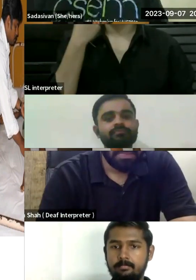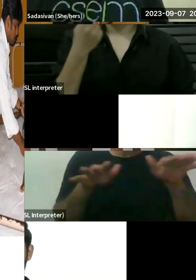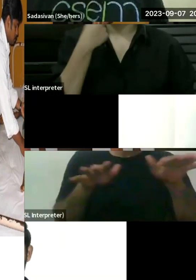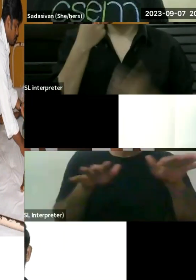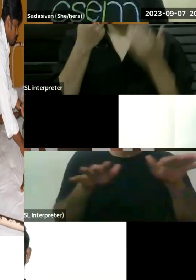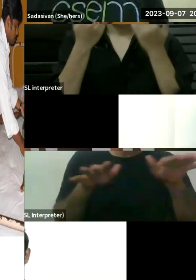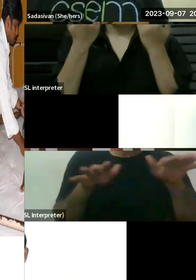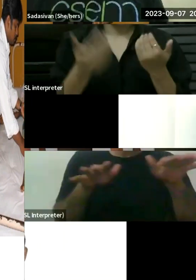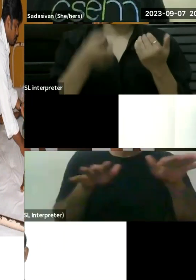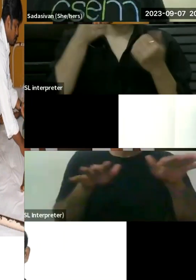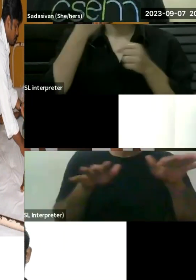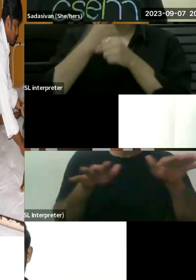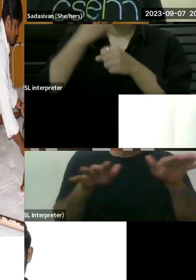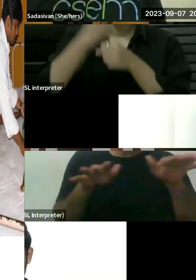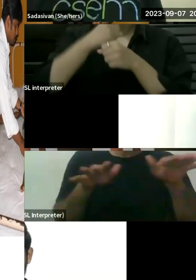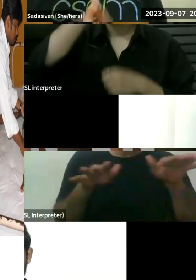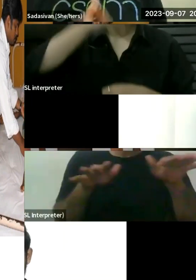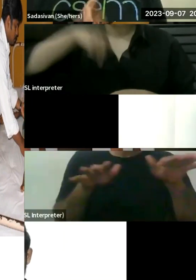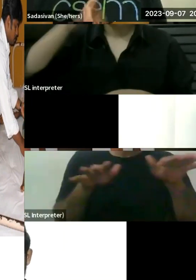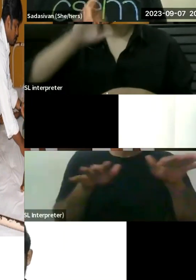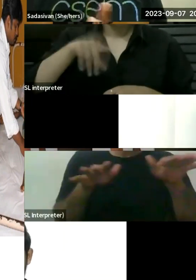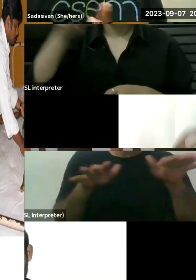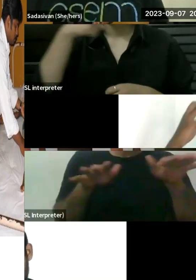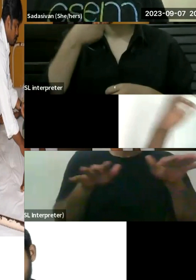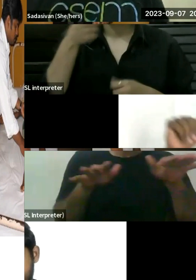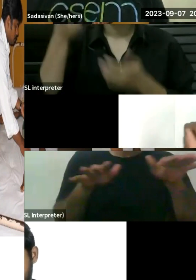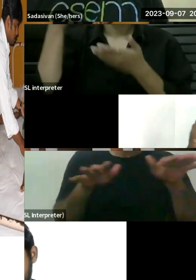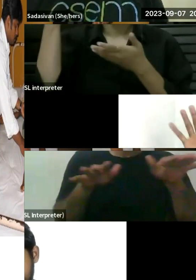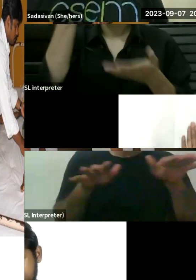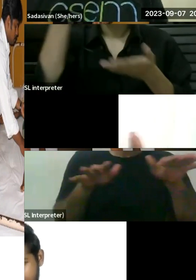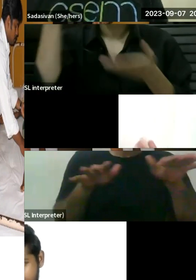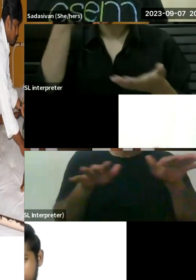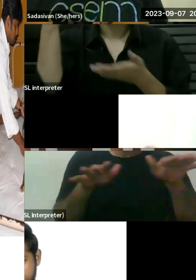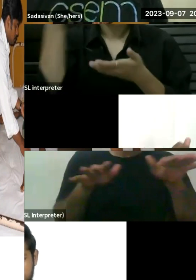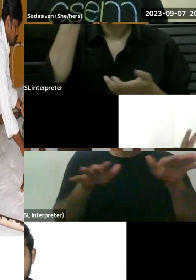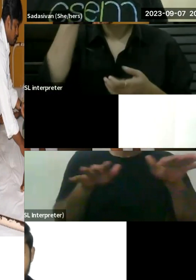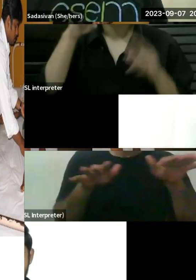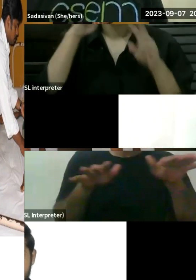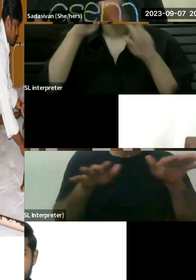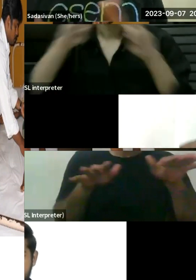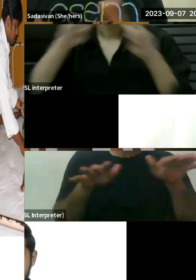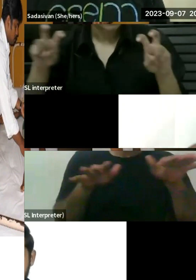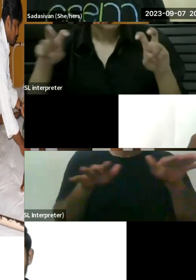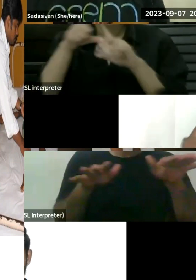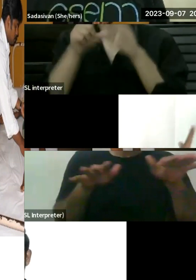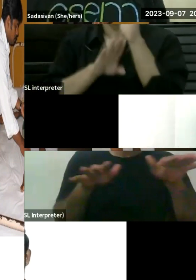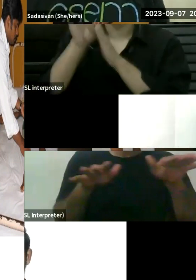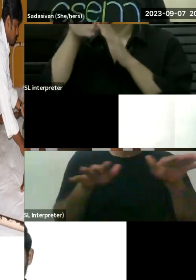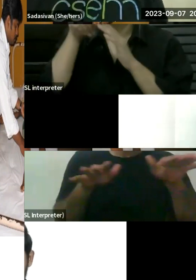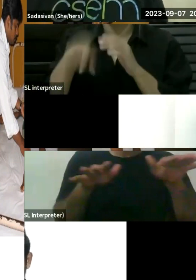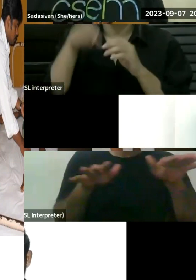And government of India have also arrived at specific funding for research and development